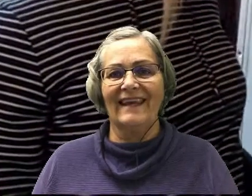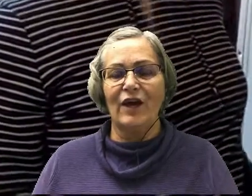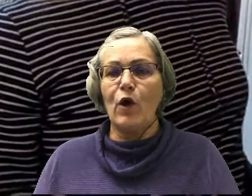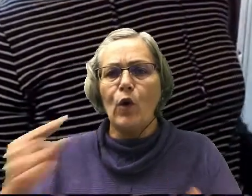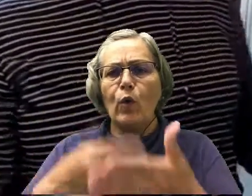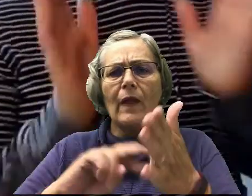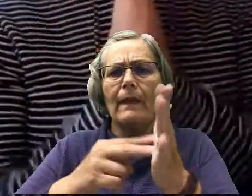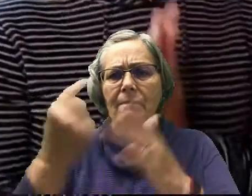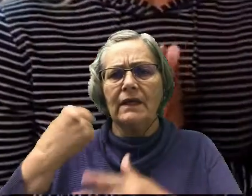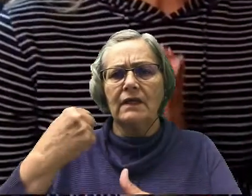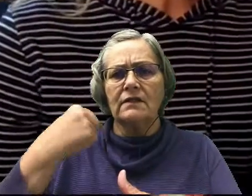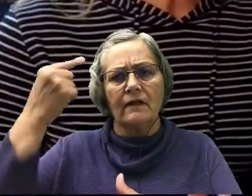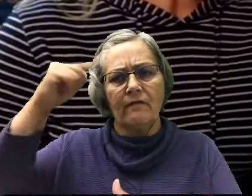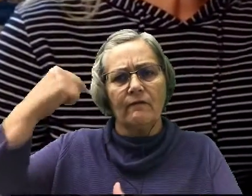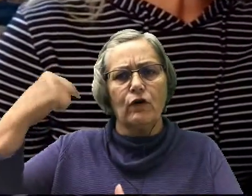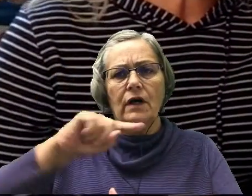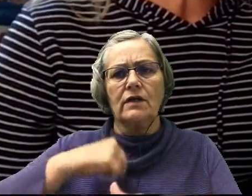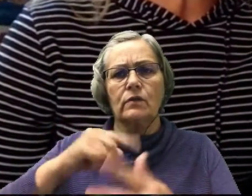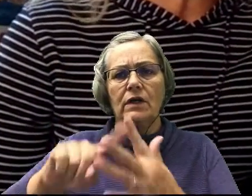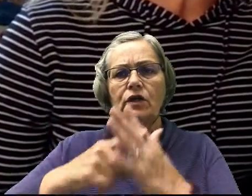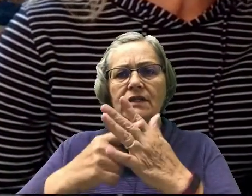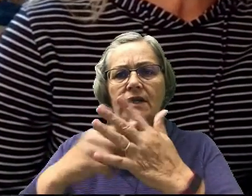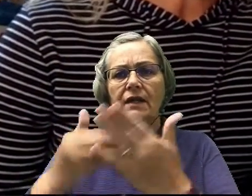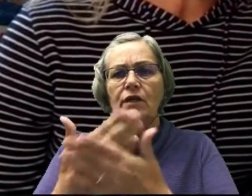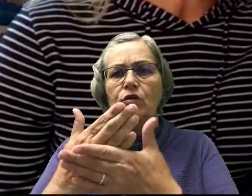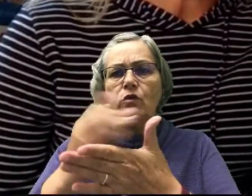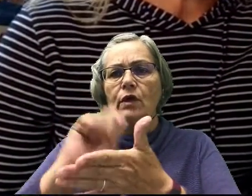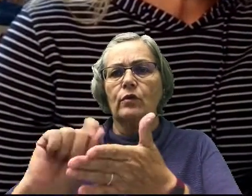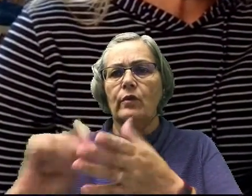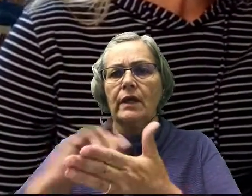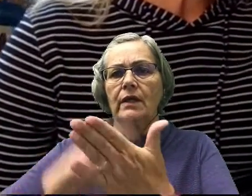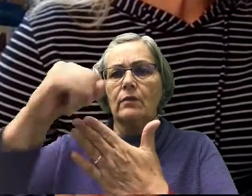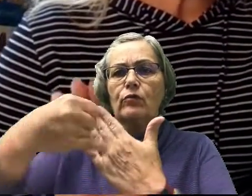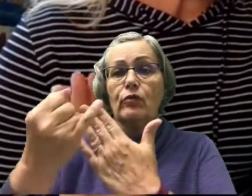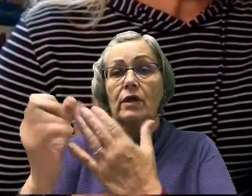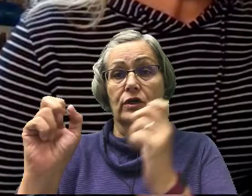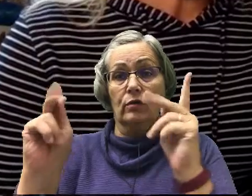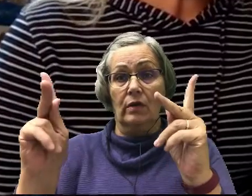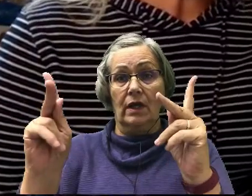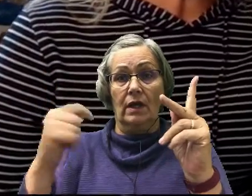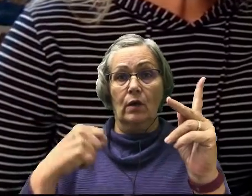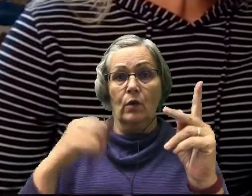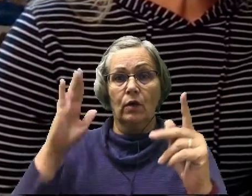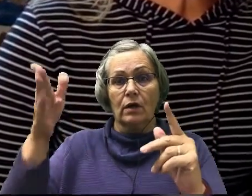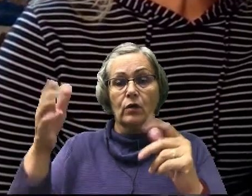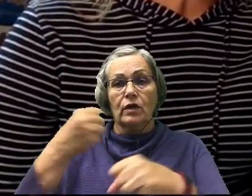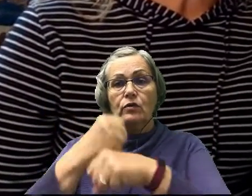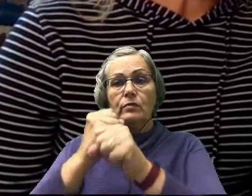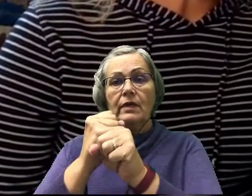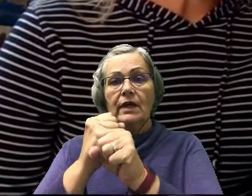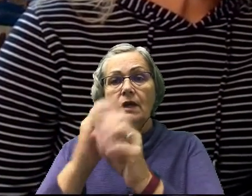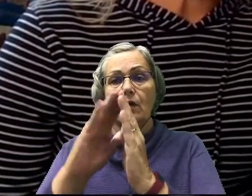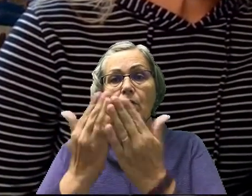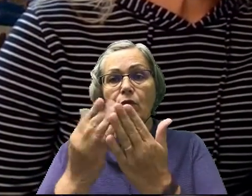And what that means for us is we get to start a new writing project, okay? So we are going to be making a